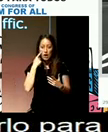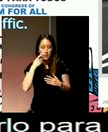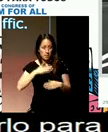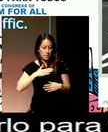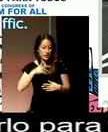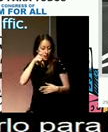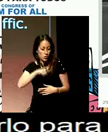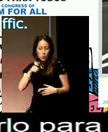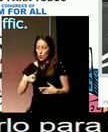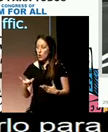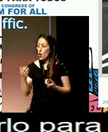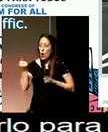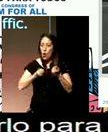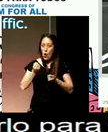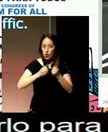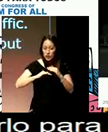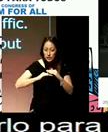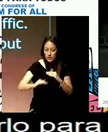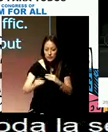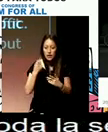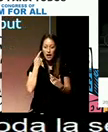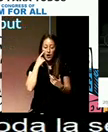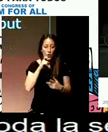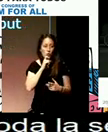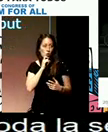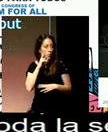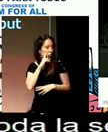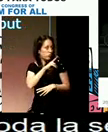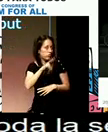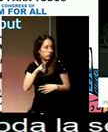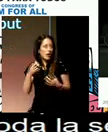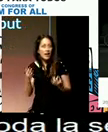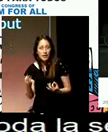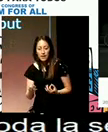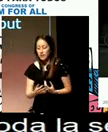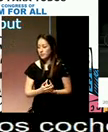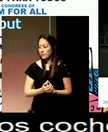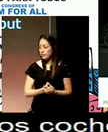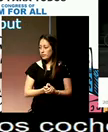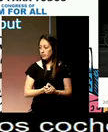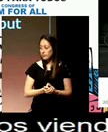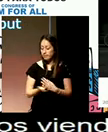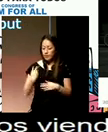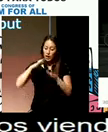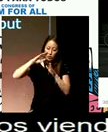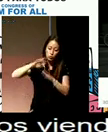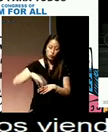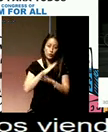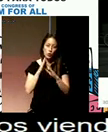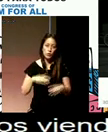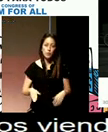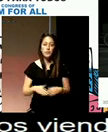But really, all this signposting has an effect, the pavement, everything. Just to